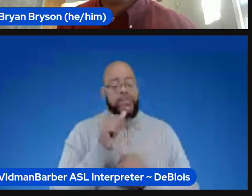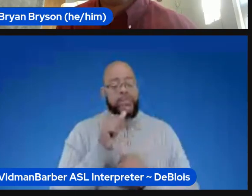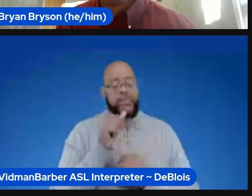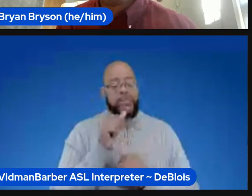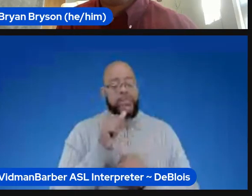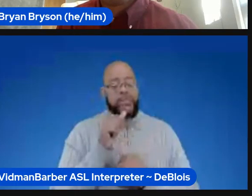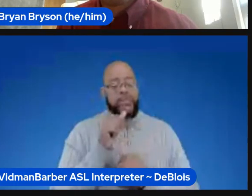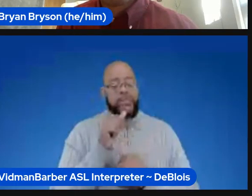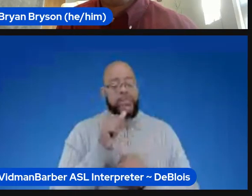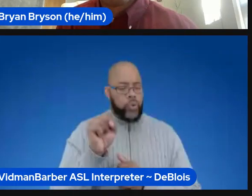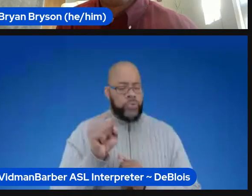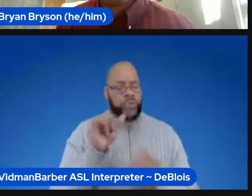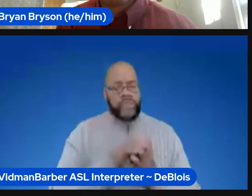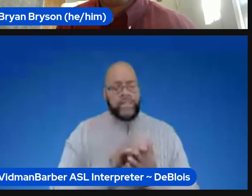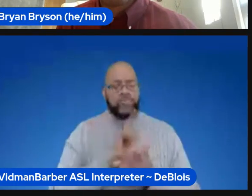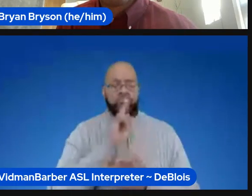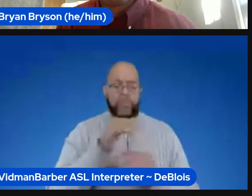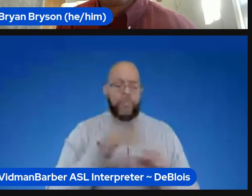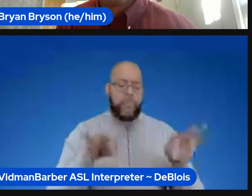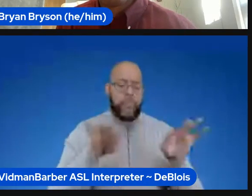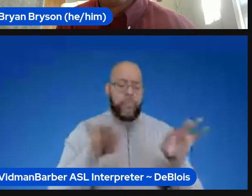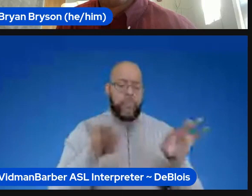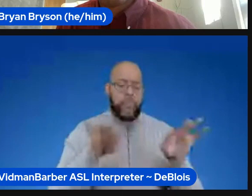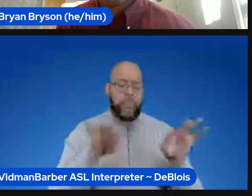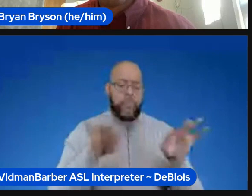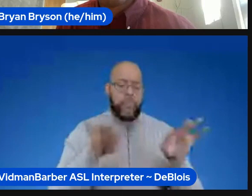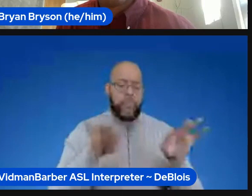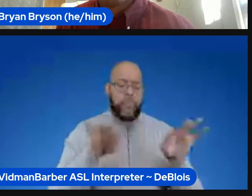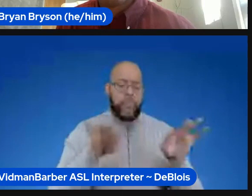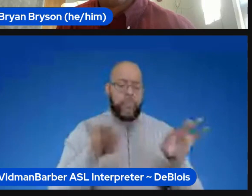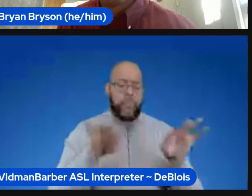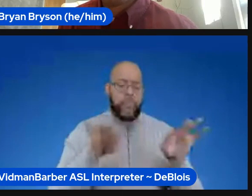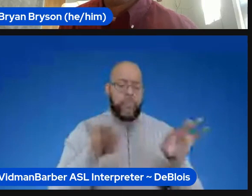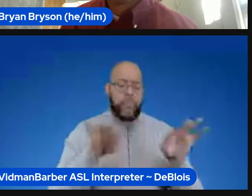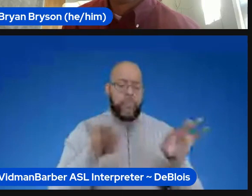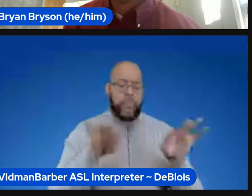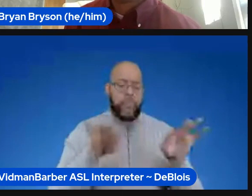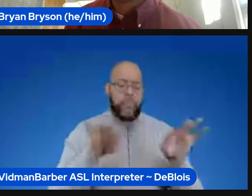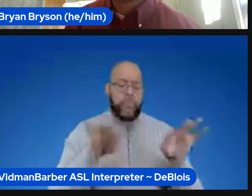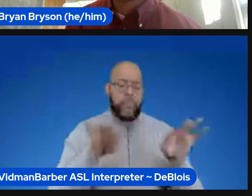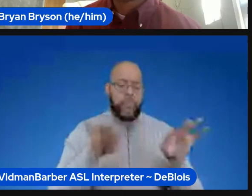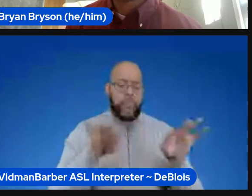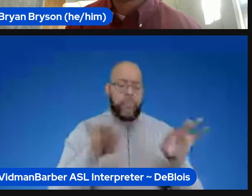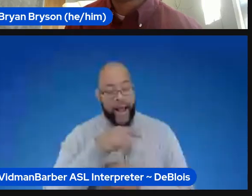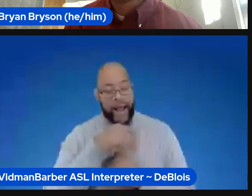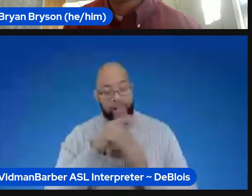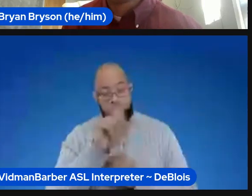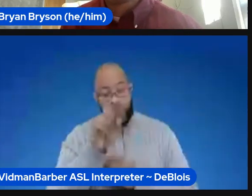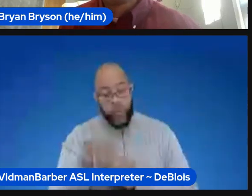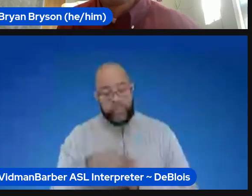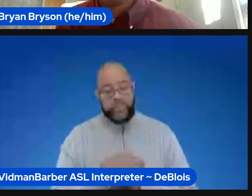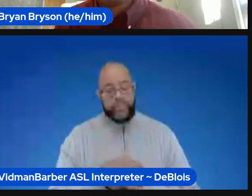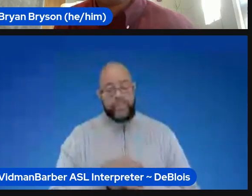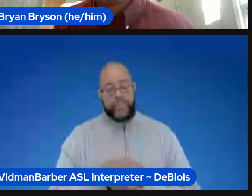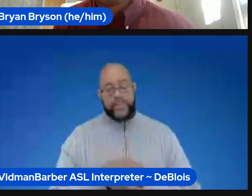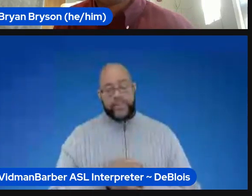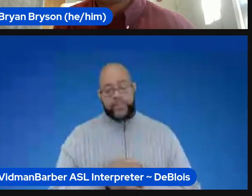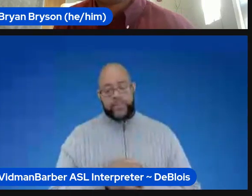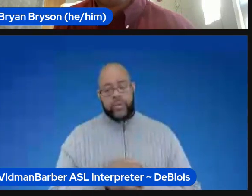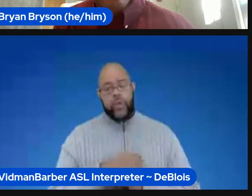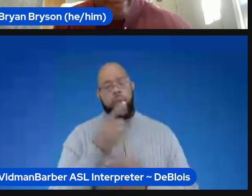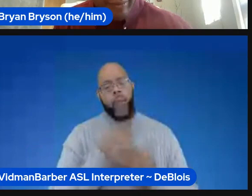tools. That is super important. It's a good segue into my next question, that is, what are